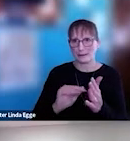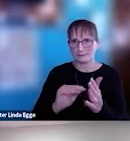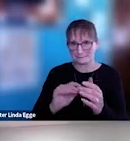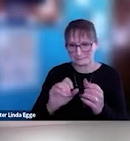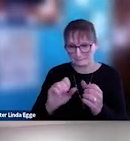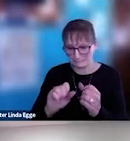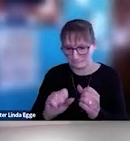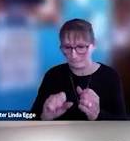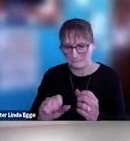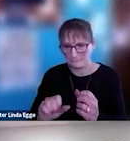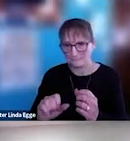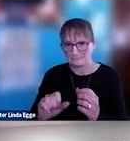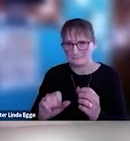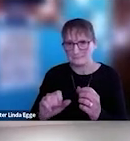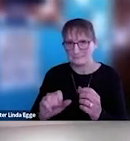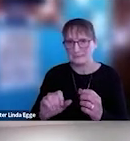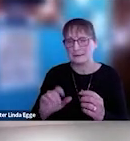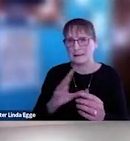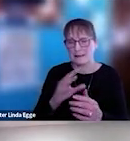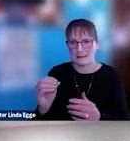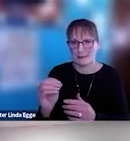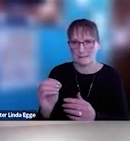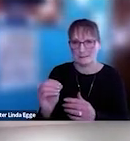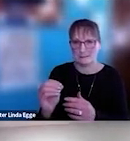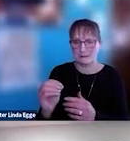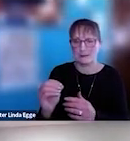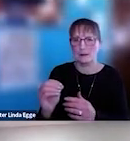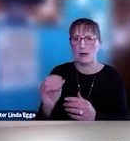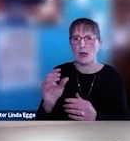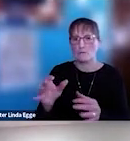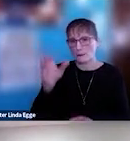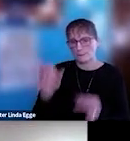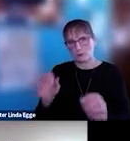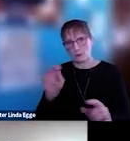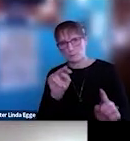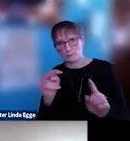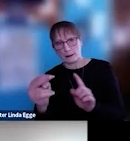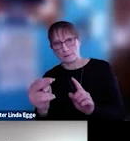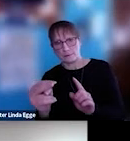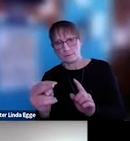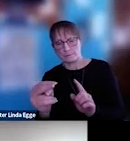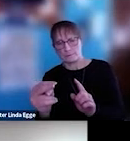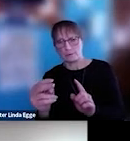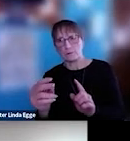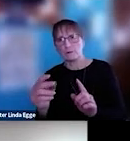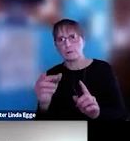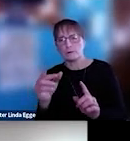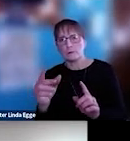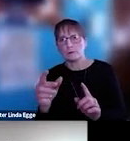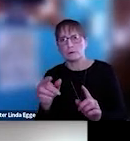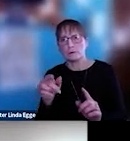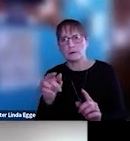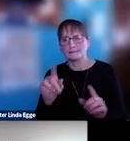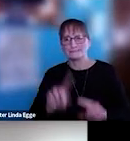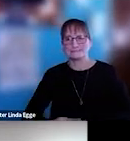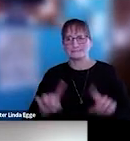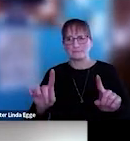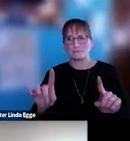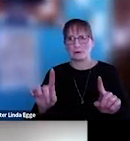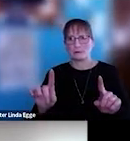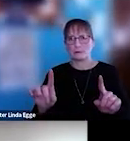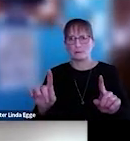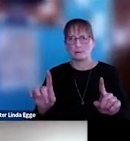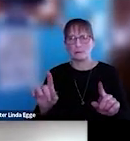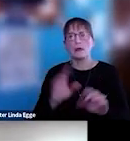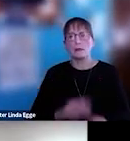2006. And from a judicial perspective, the training is different.